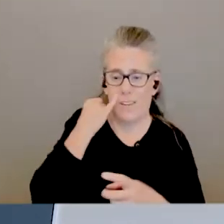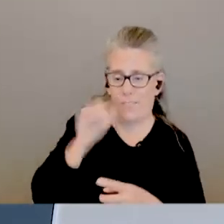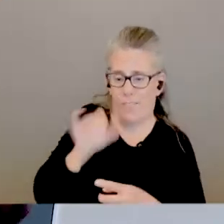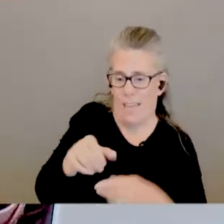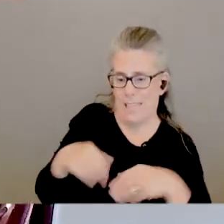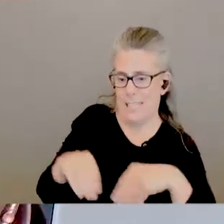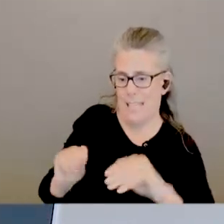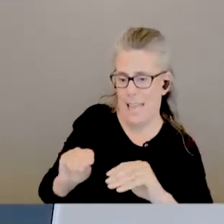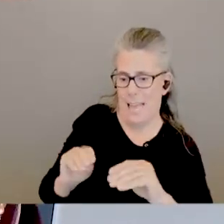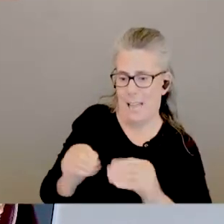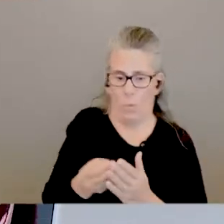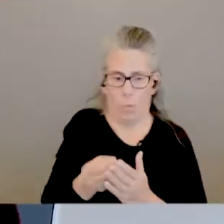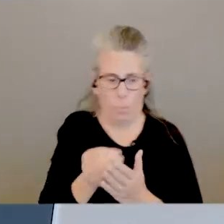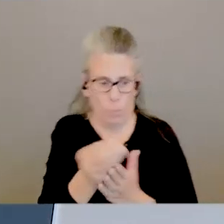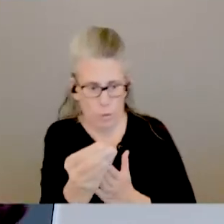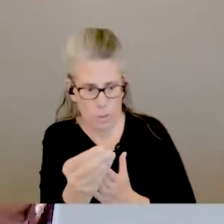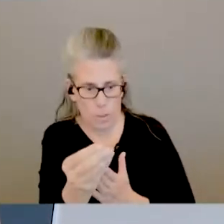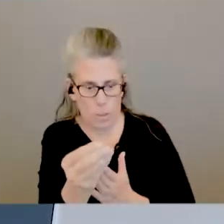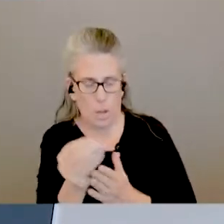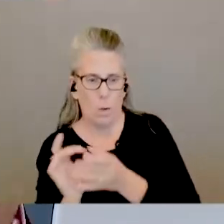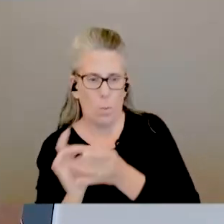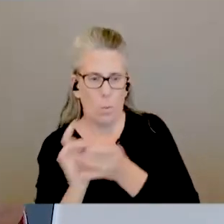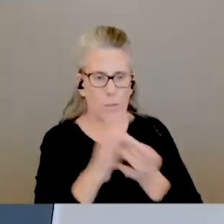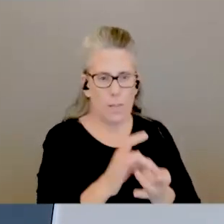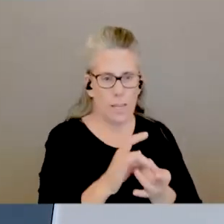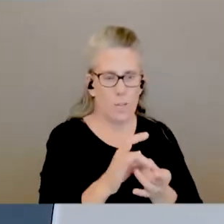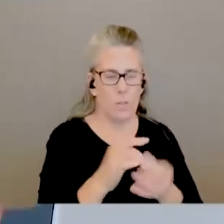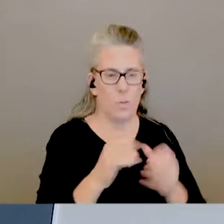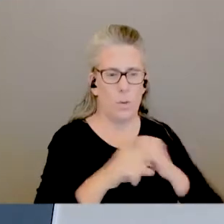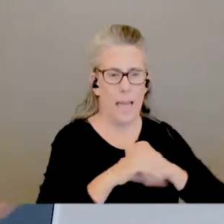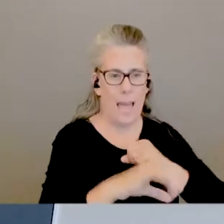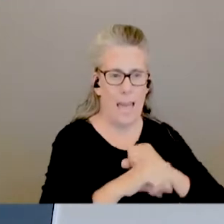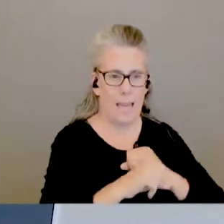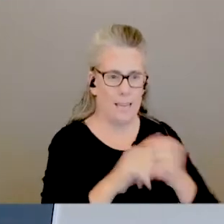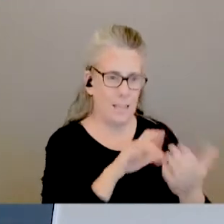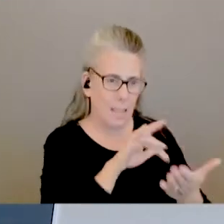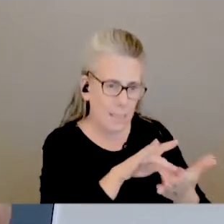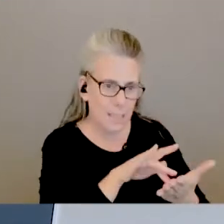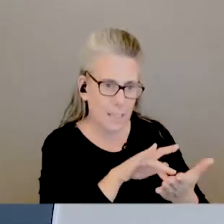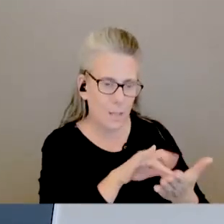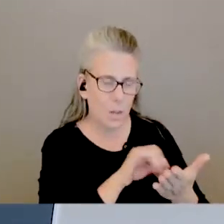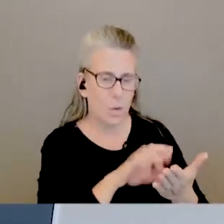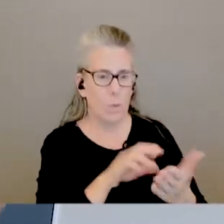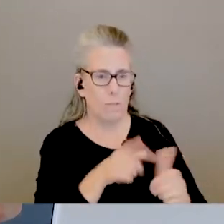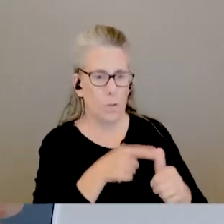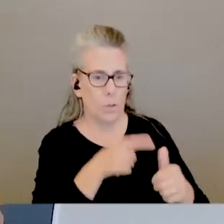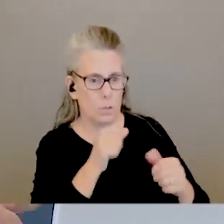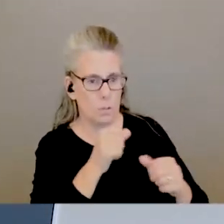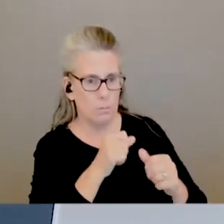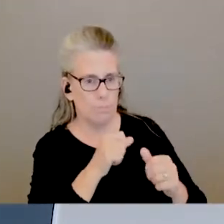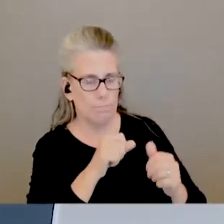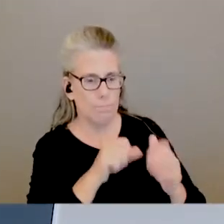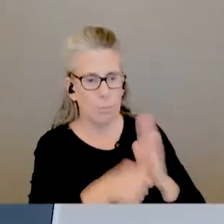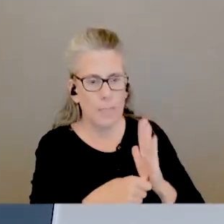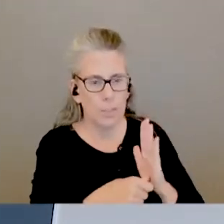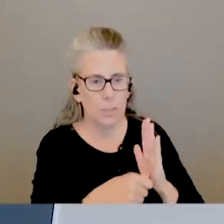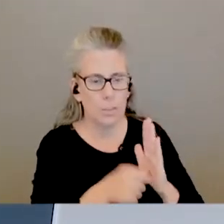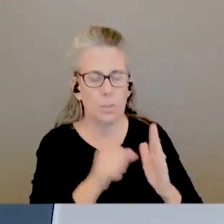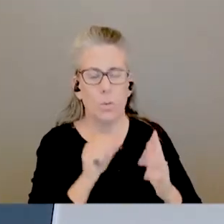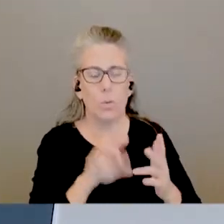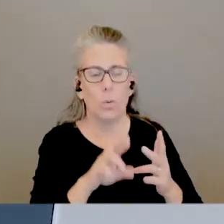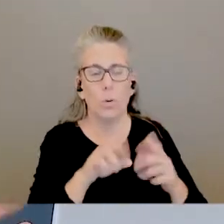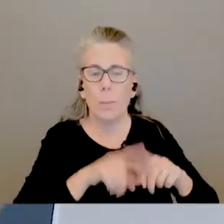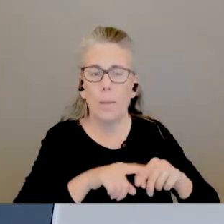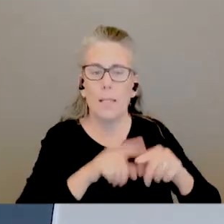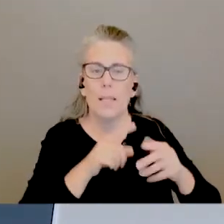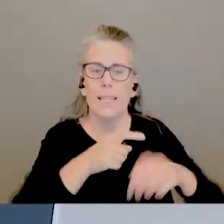an ad click or an ad-based impression. And it could be over a different time of the day, different days as well. So yeah, we